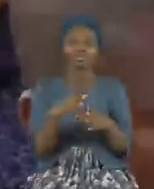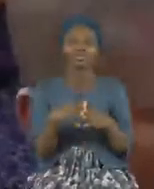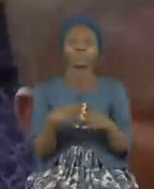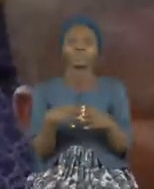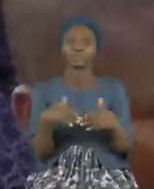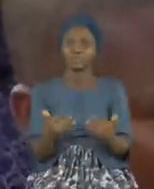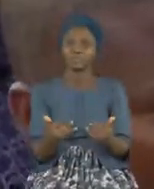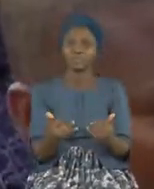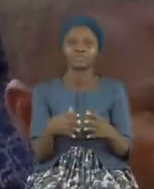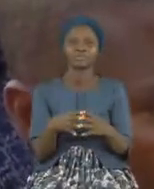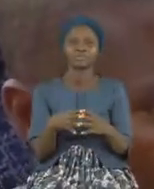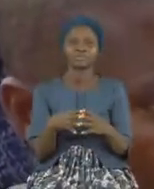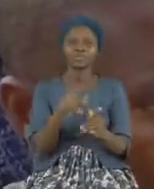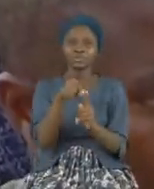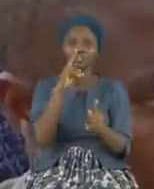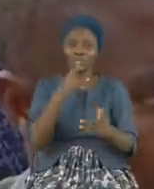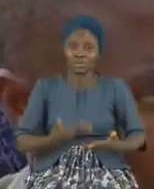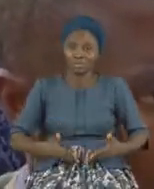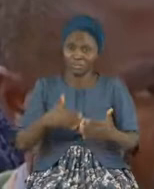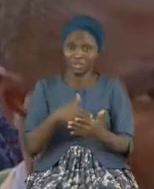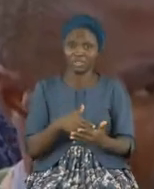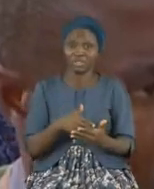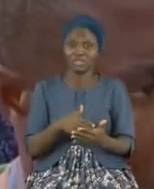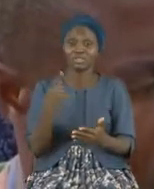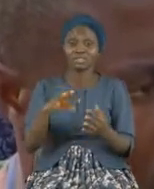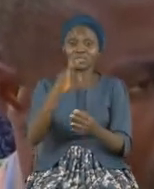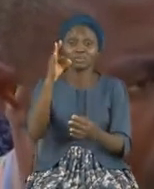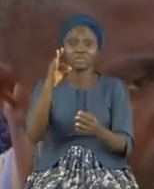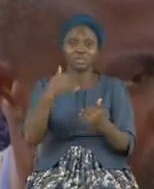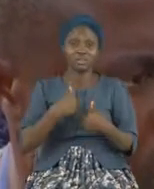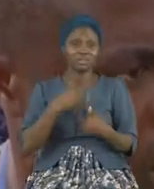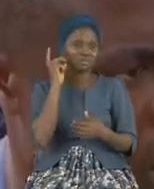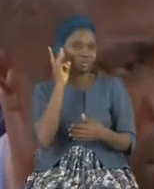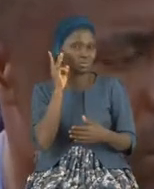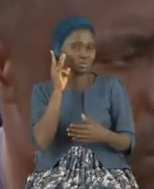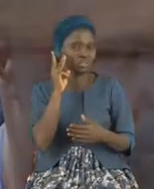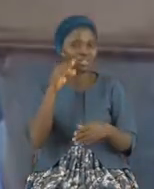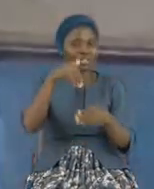you are born again, the Spirit bears witness with your heart. You're a